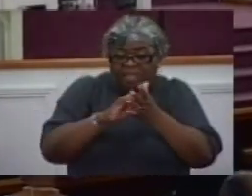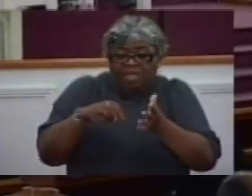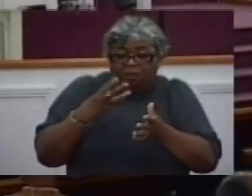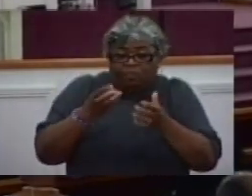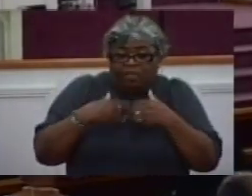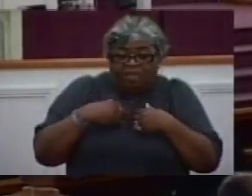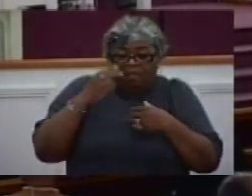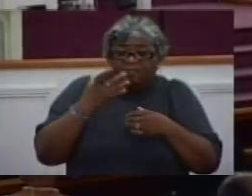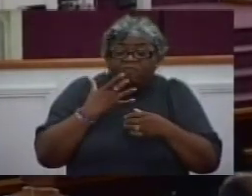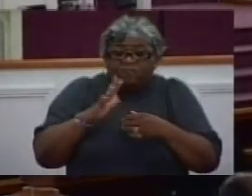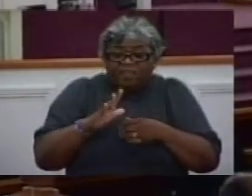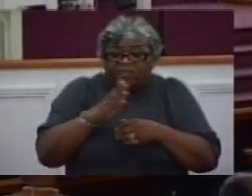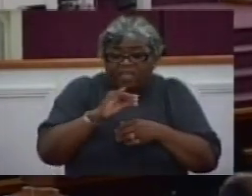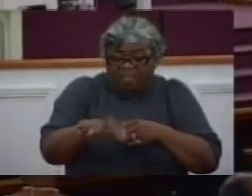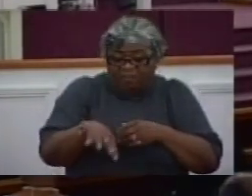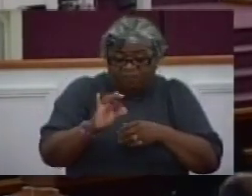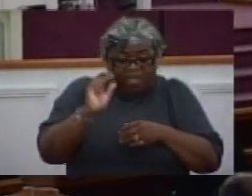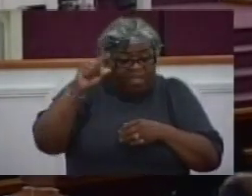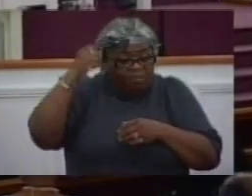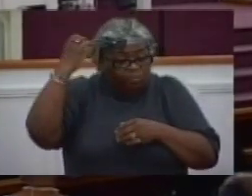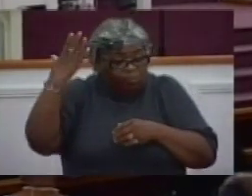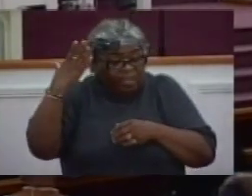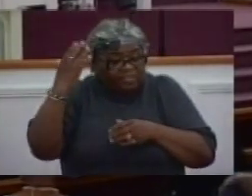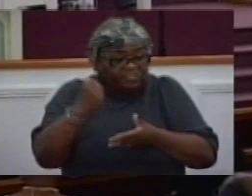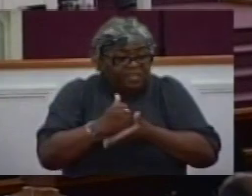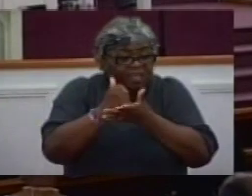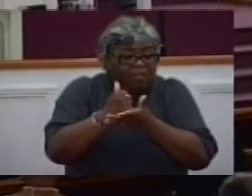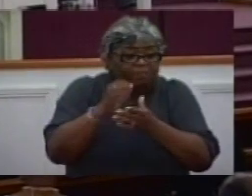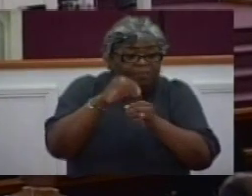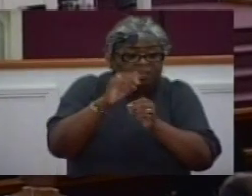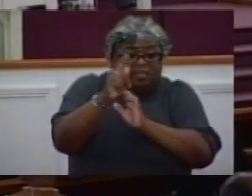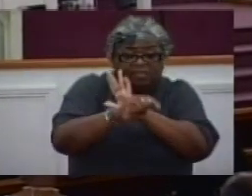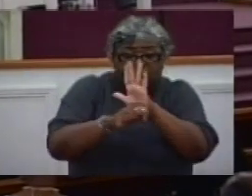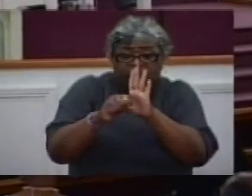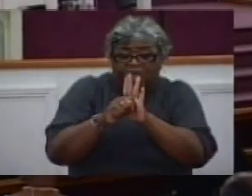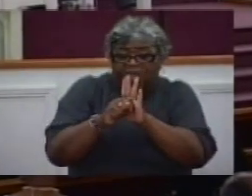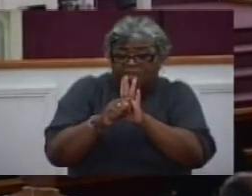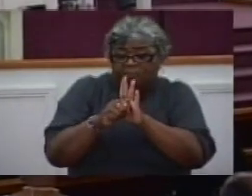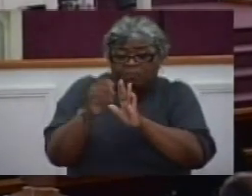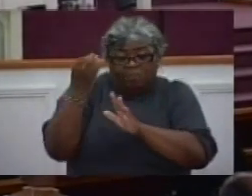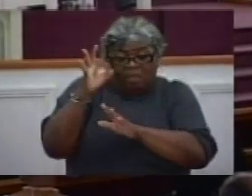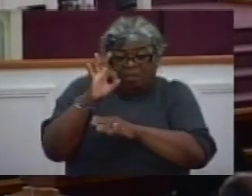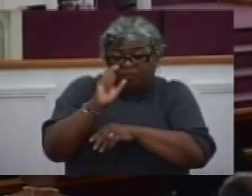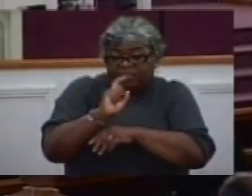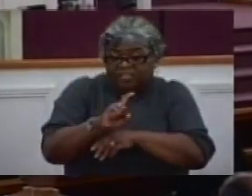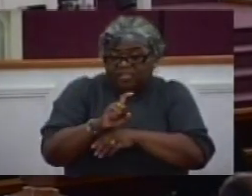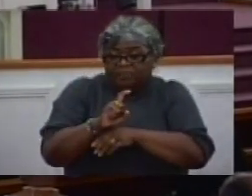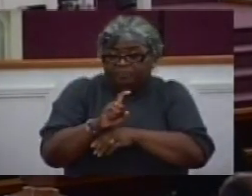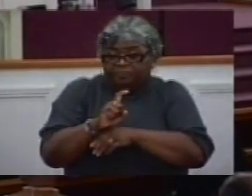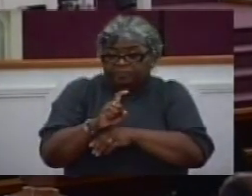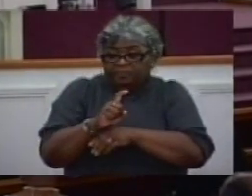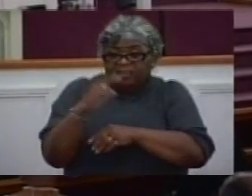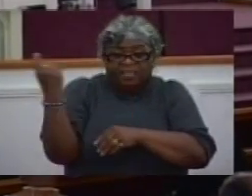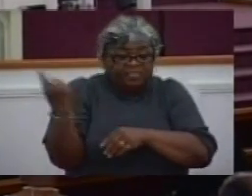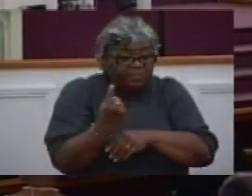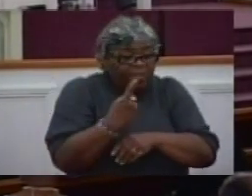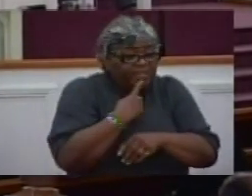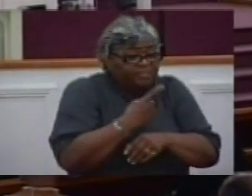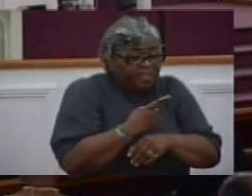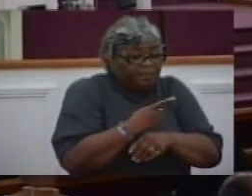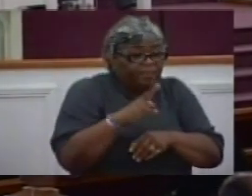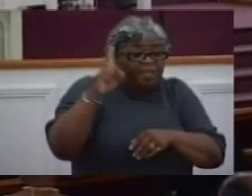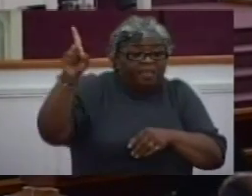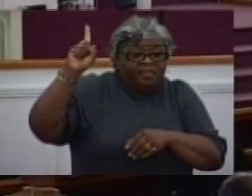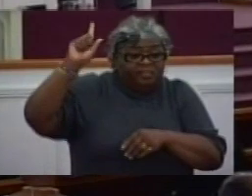favor and find grace to help in the time of need." Will somebody say,